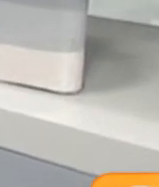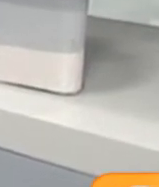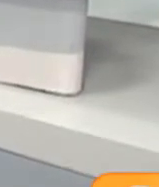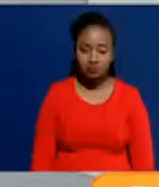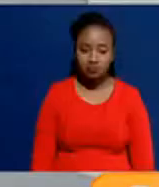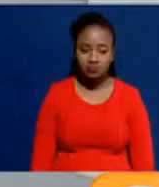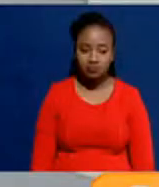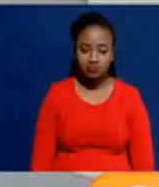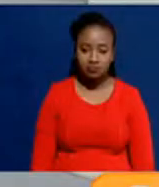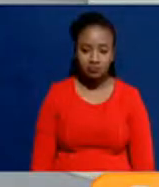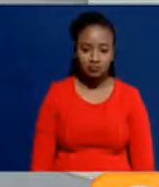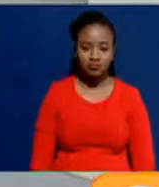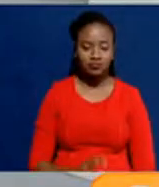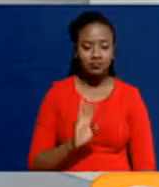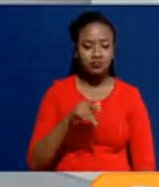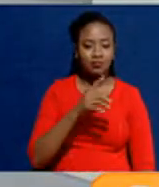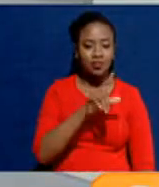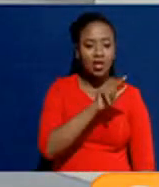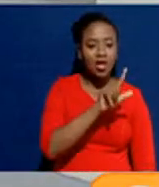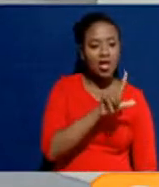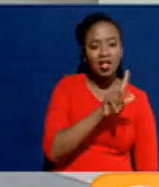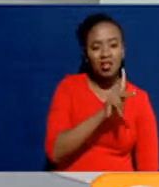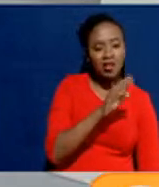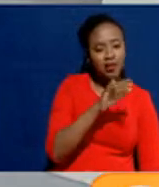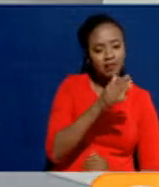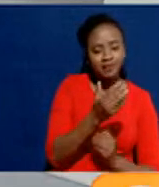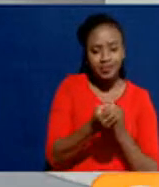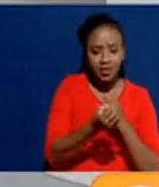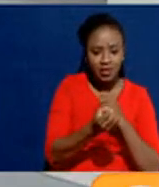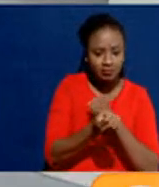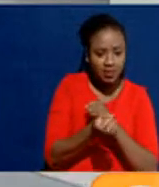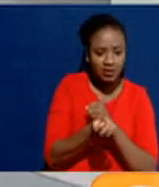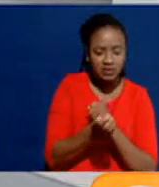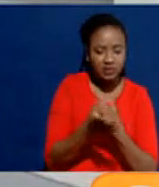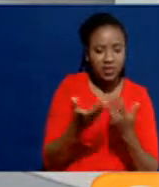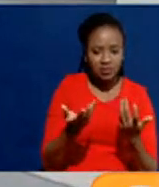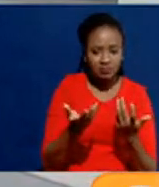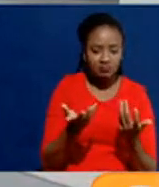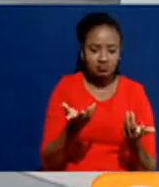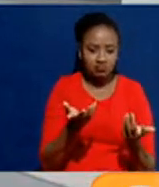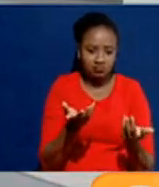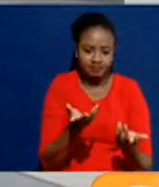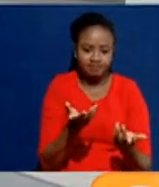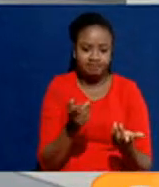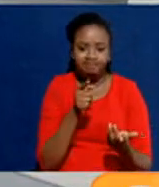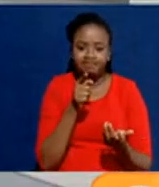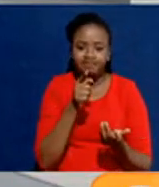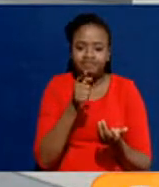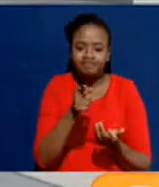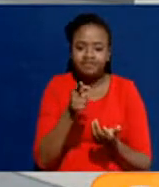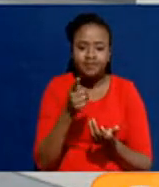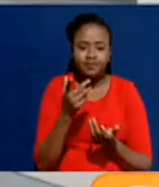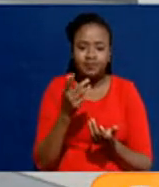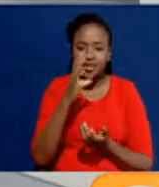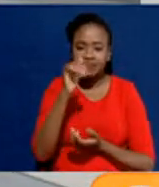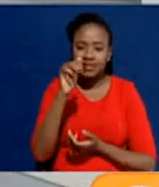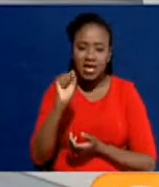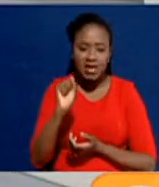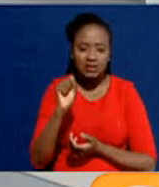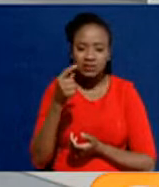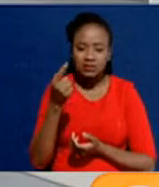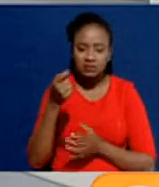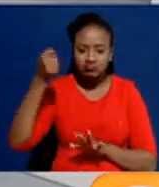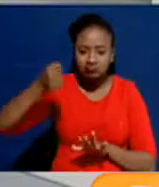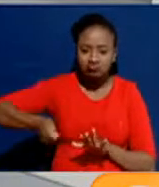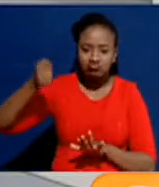that. Linus, perhaps to begin with you, to just, set this in context, and what a culmination